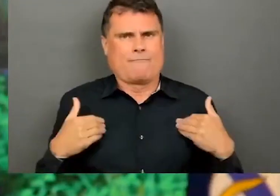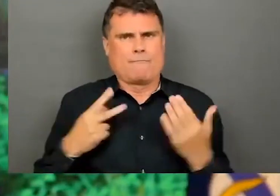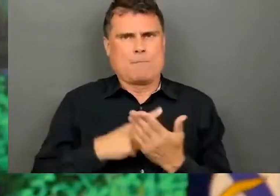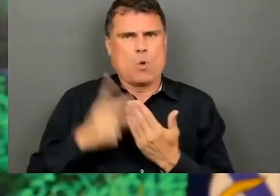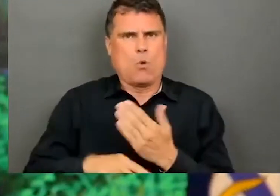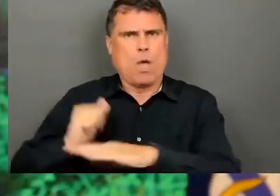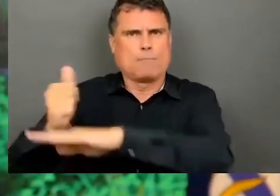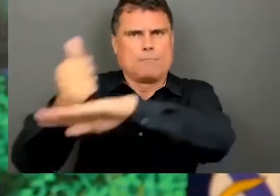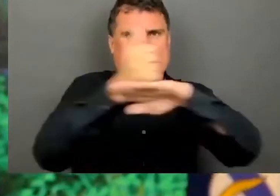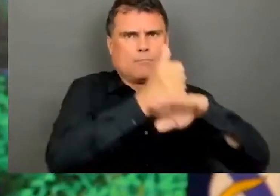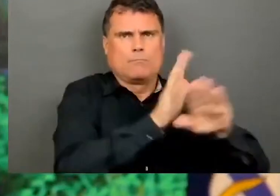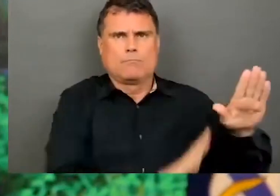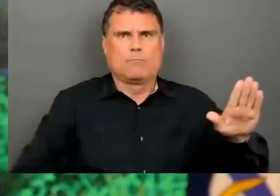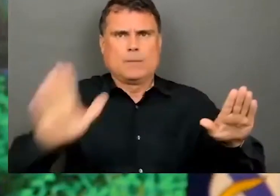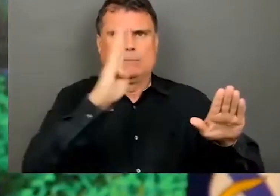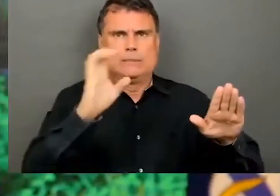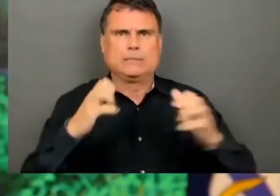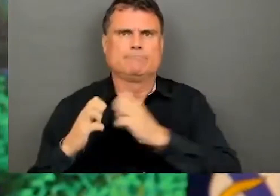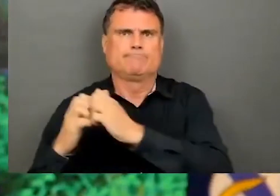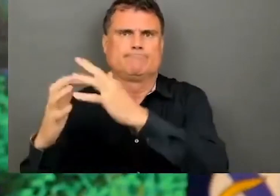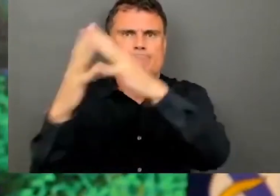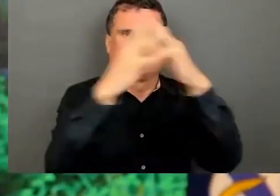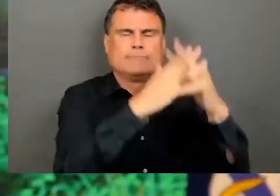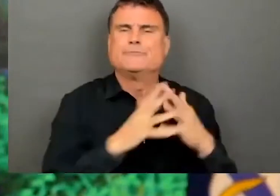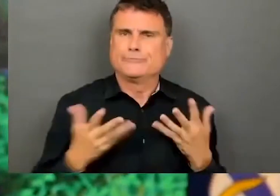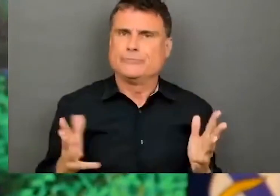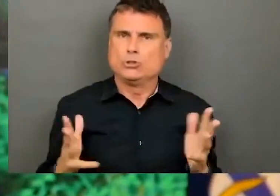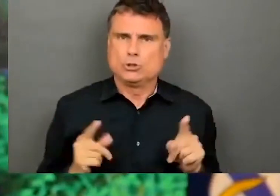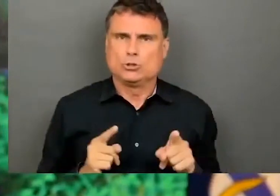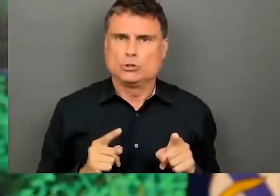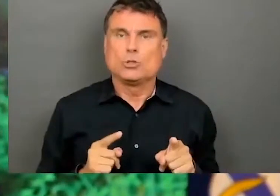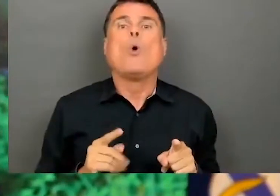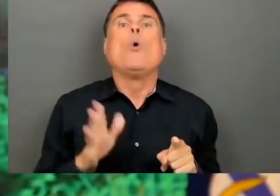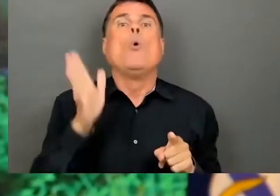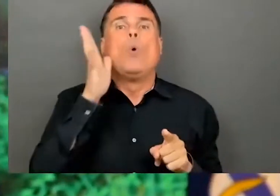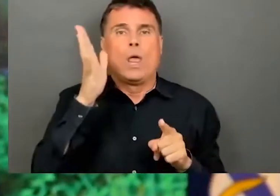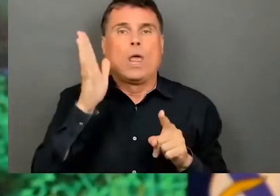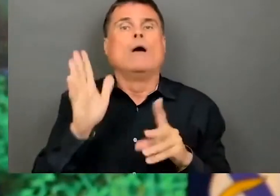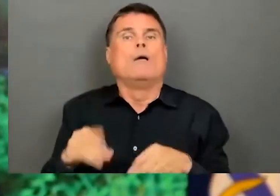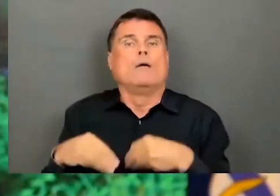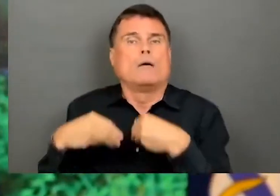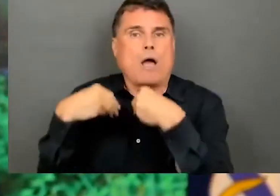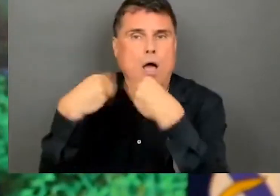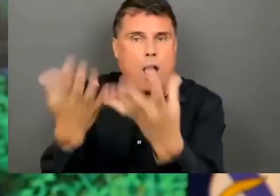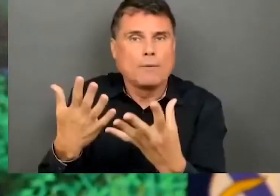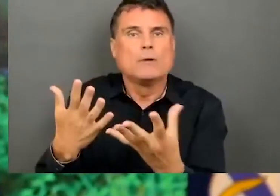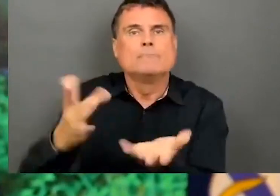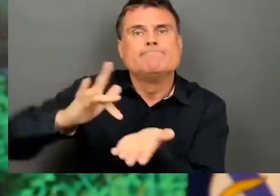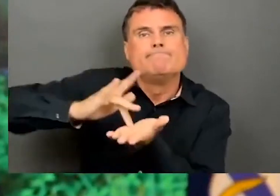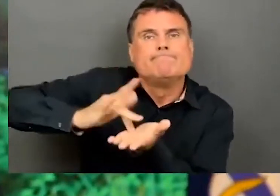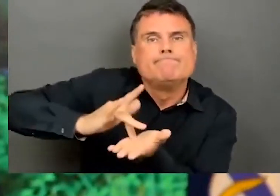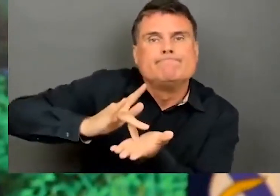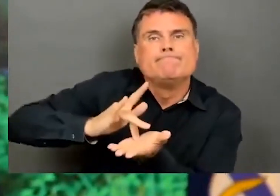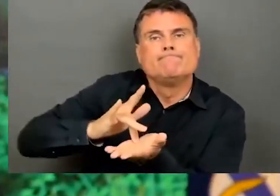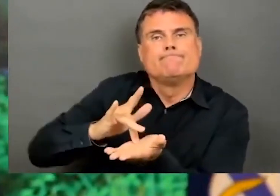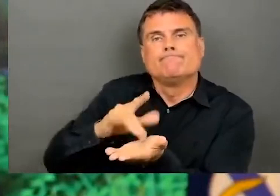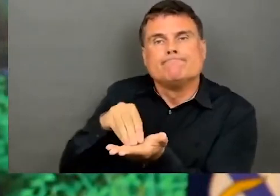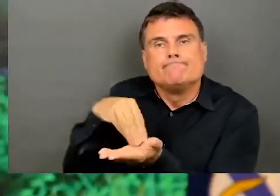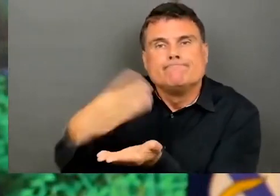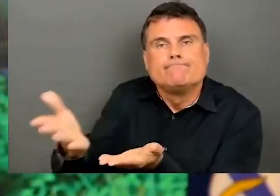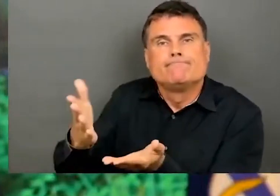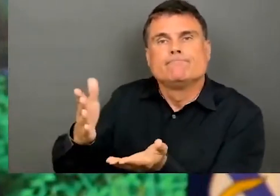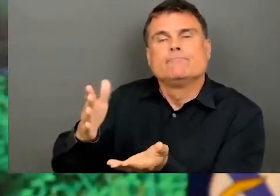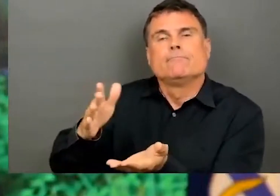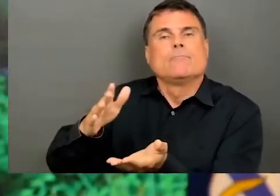offer substance use services, through newly created programs such as service hubs and outreach teams supported